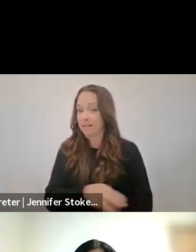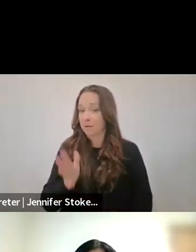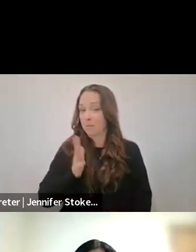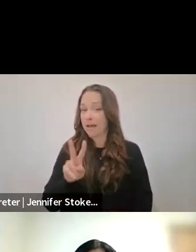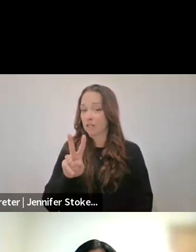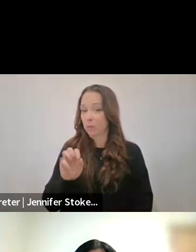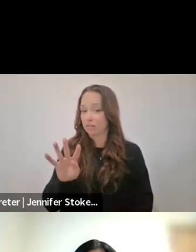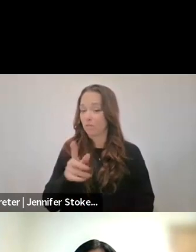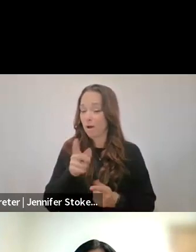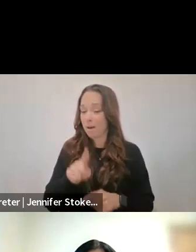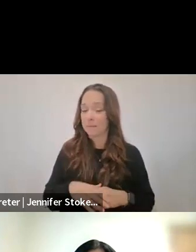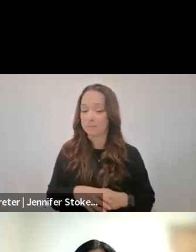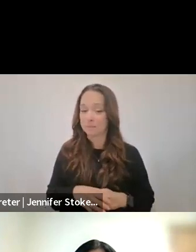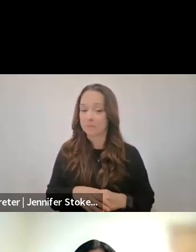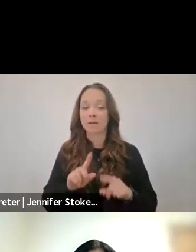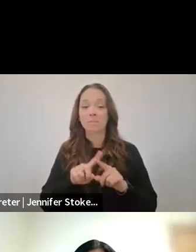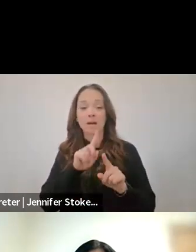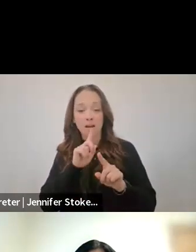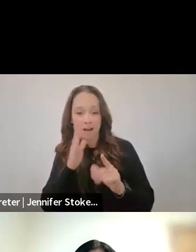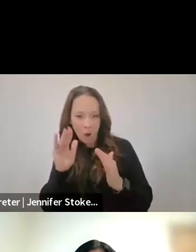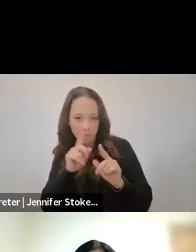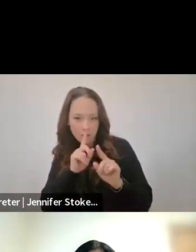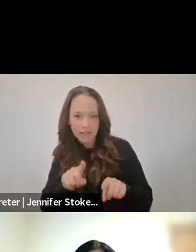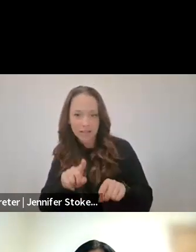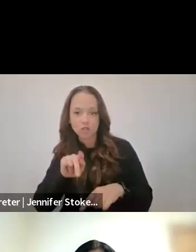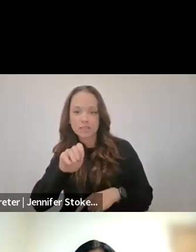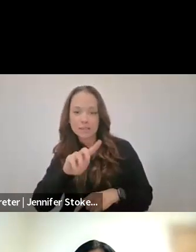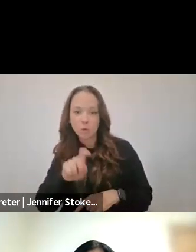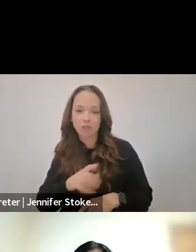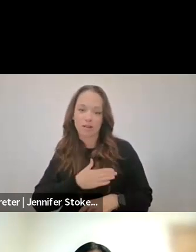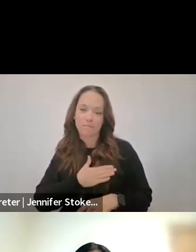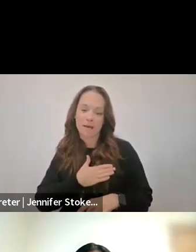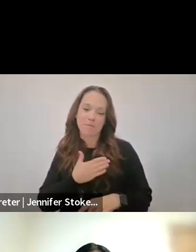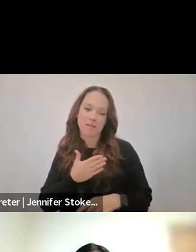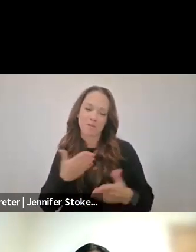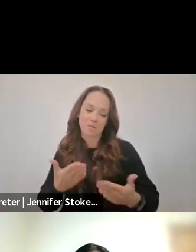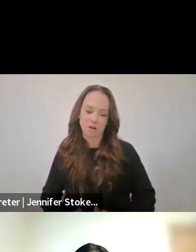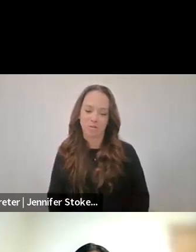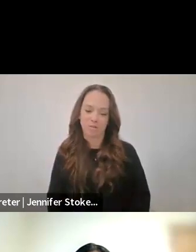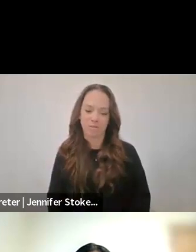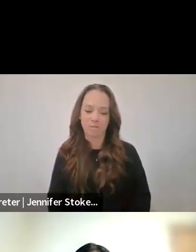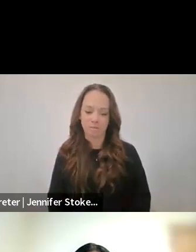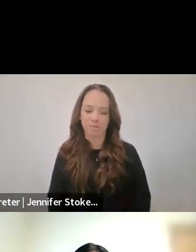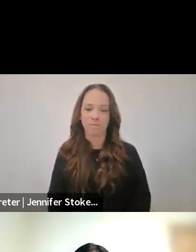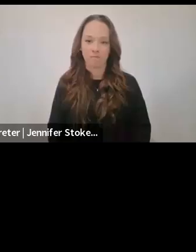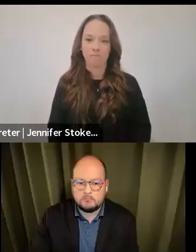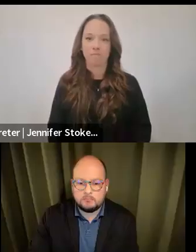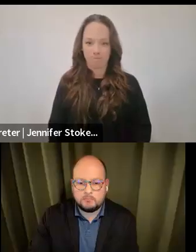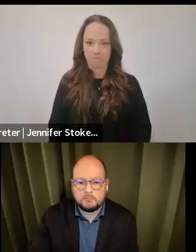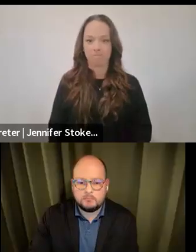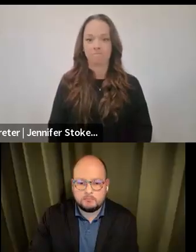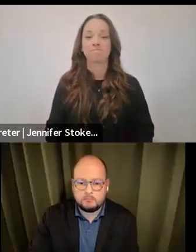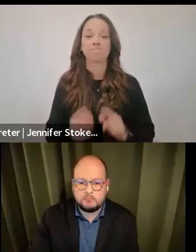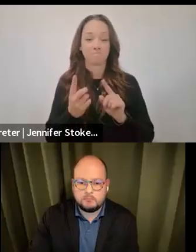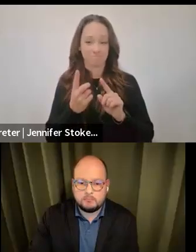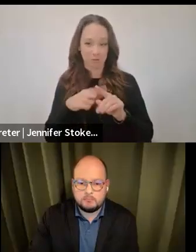that answers the question, Tim, and thank you everybody for joining, and I'm happy to be here with all of you. Great. Thank you very much. Does anyone else want to